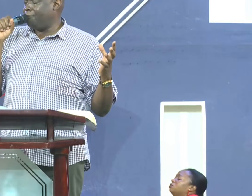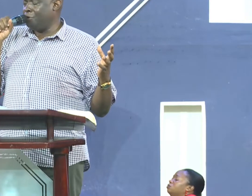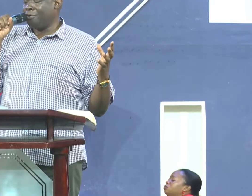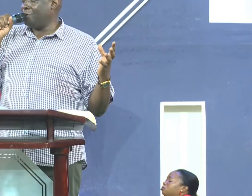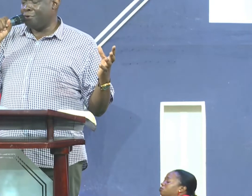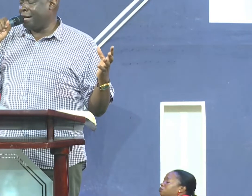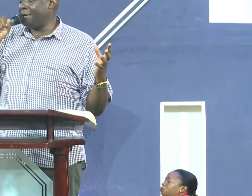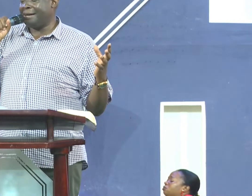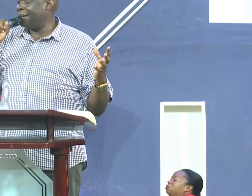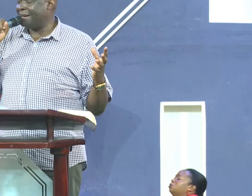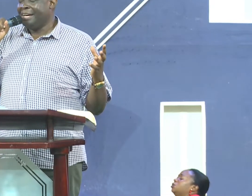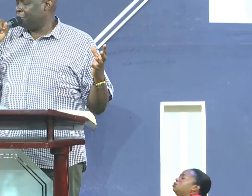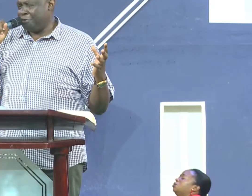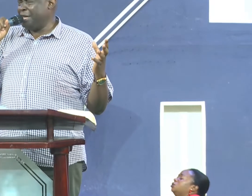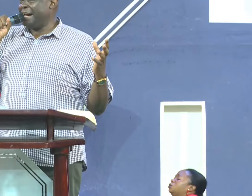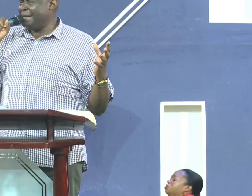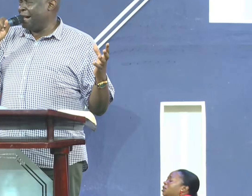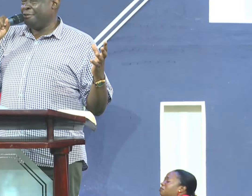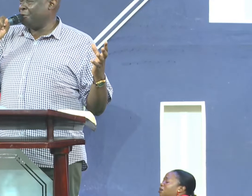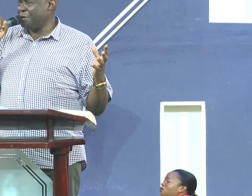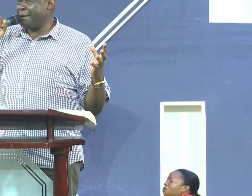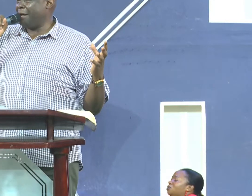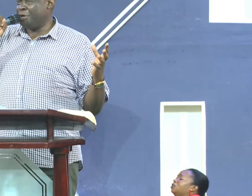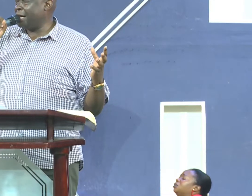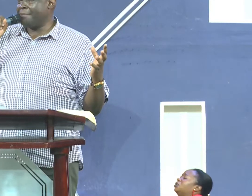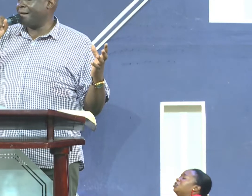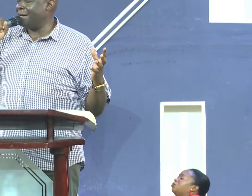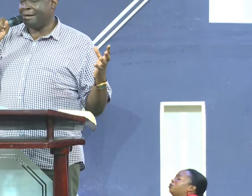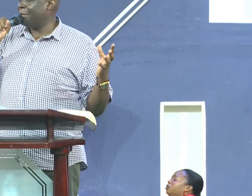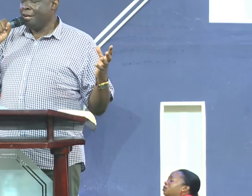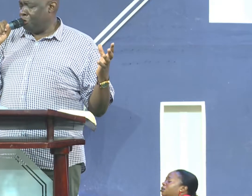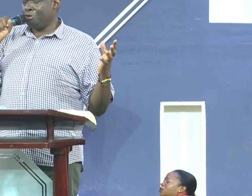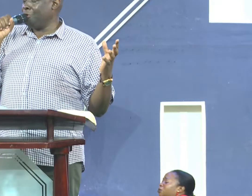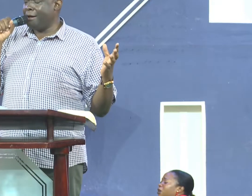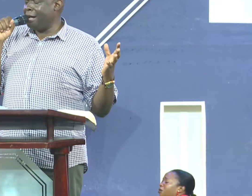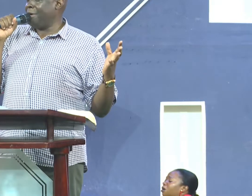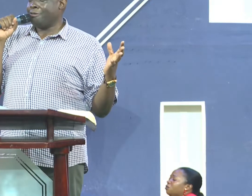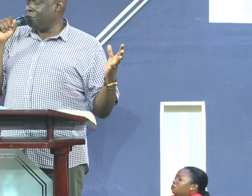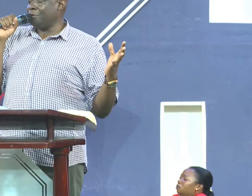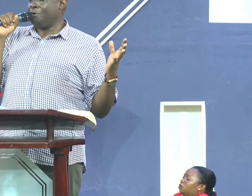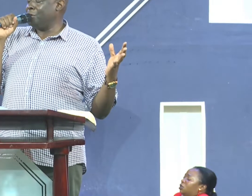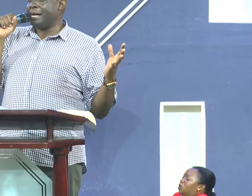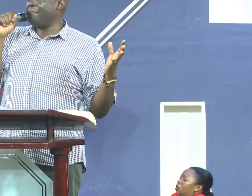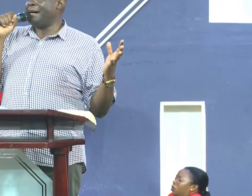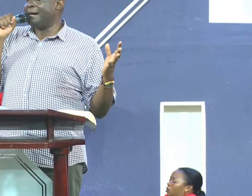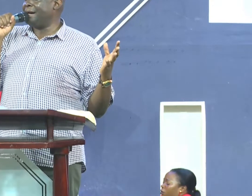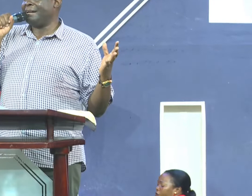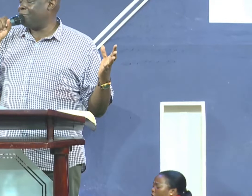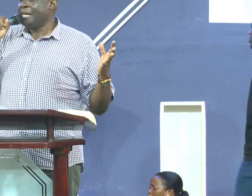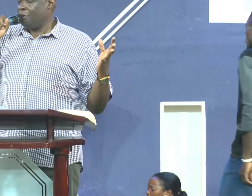obusimu bwaffe obw'okulaba luyaayaana okulaba mukama okulaba amakubo